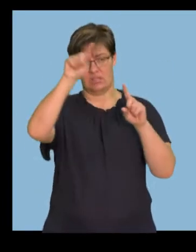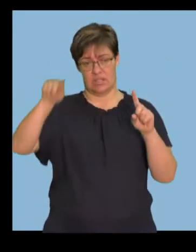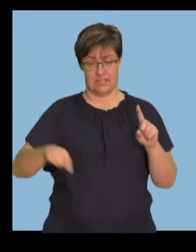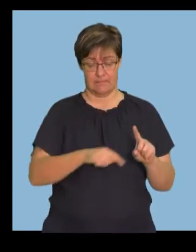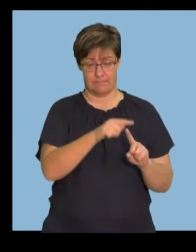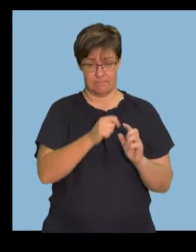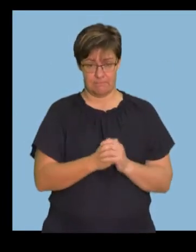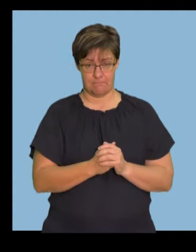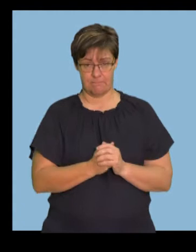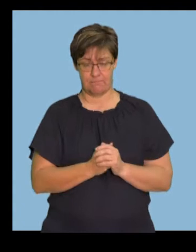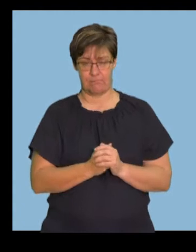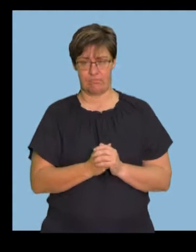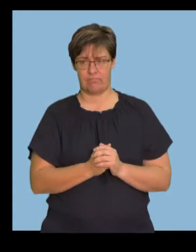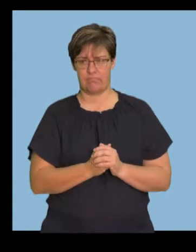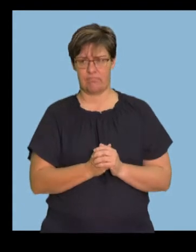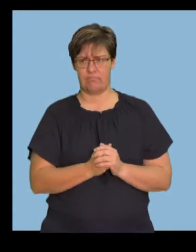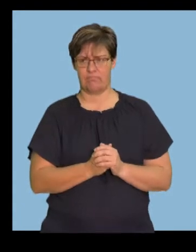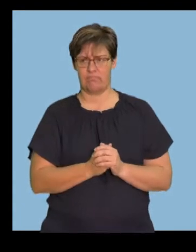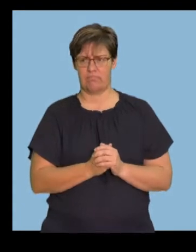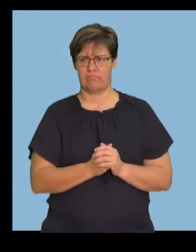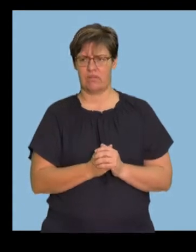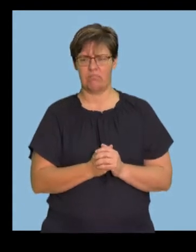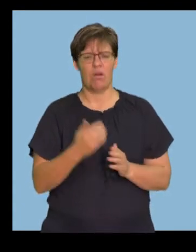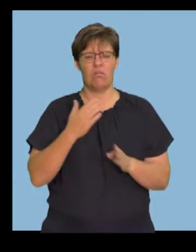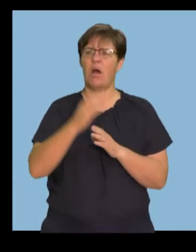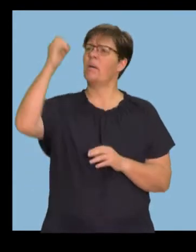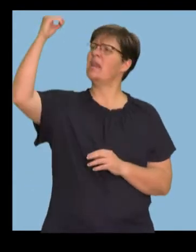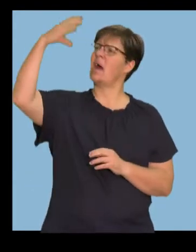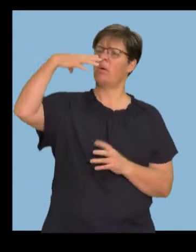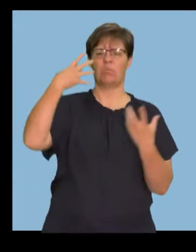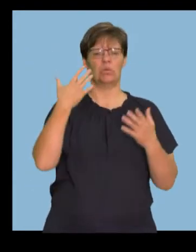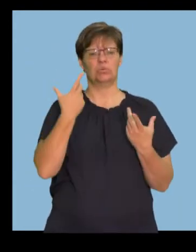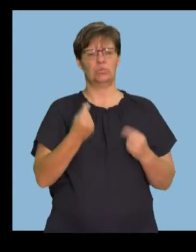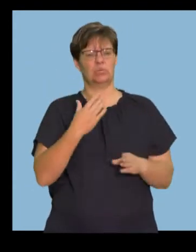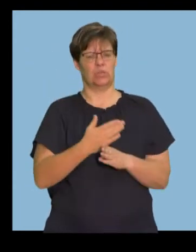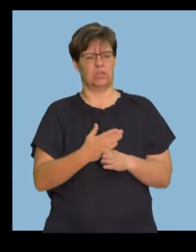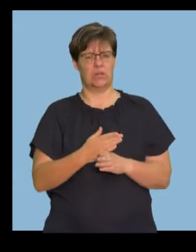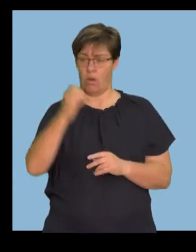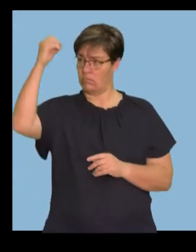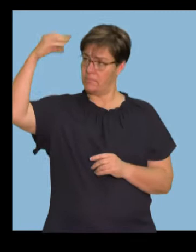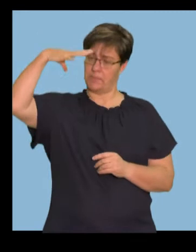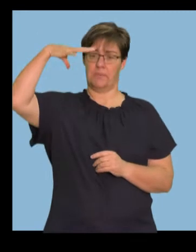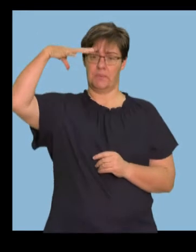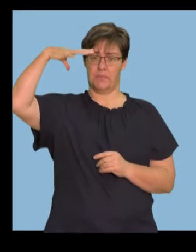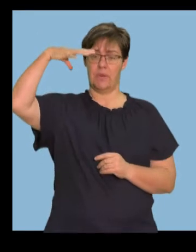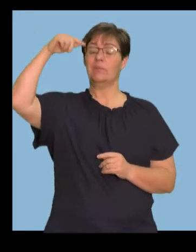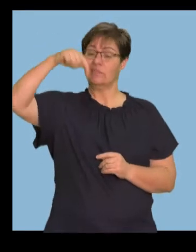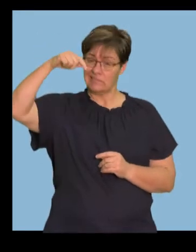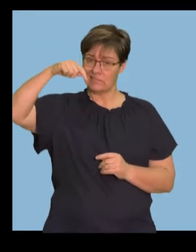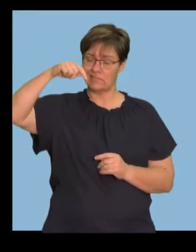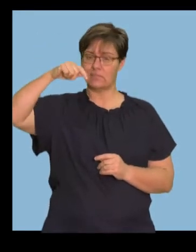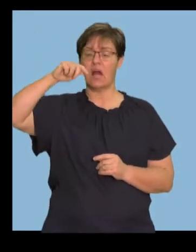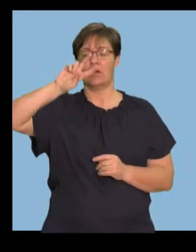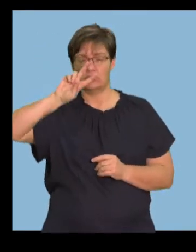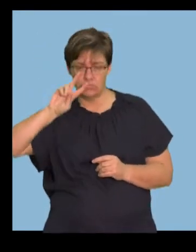Okay. Now, what about the work done by the light bulb? So as the light bulb does work, okay, it